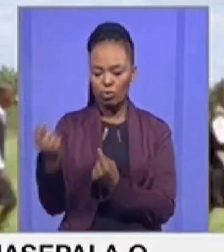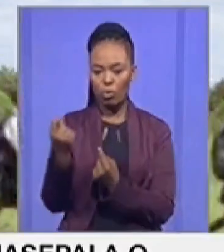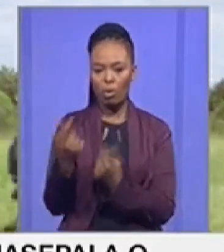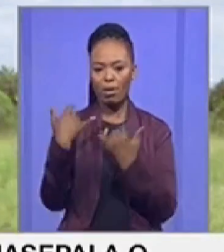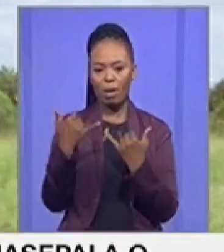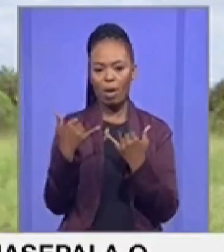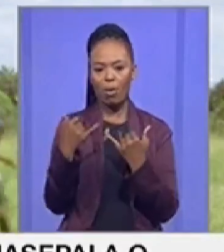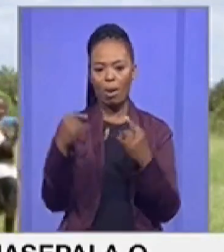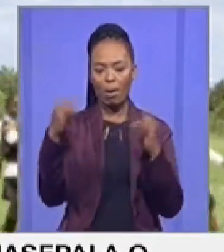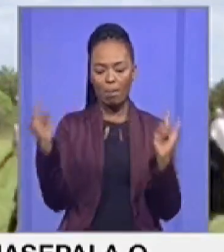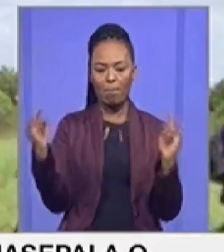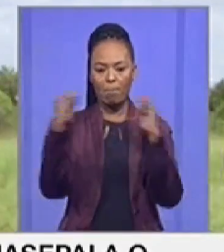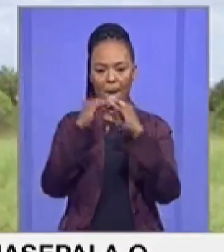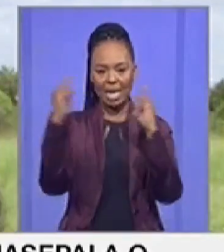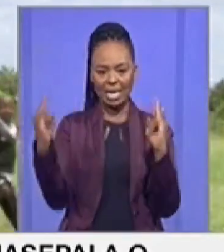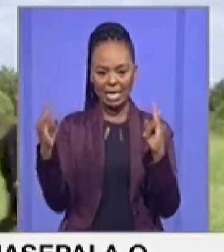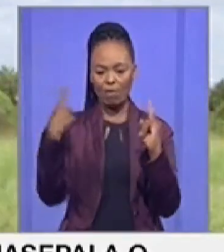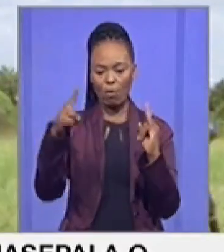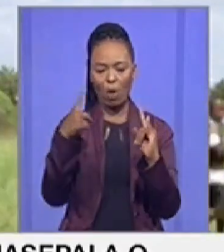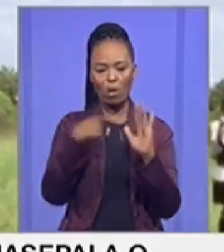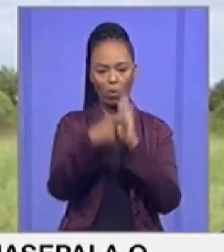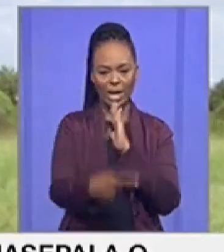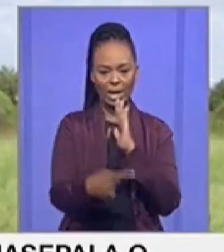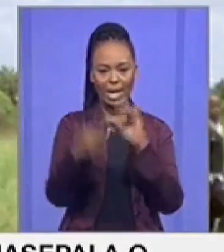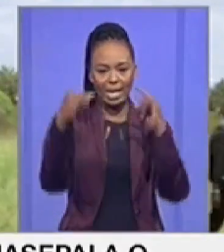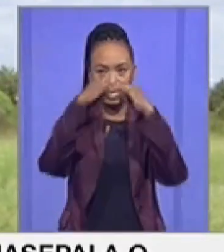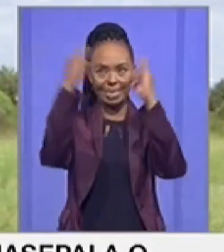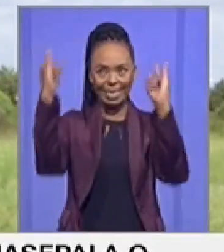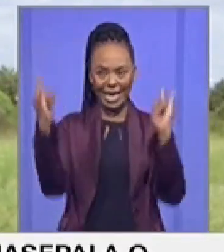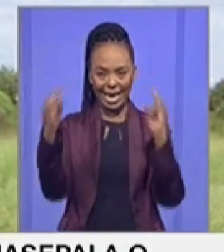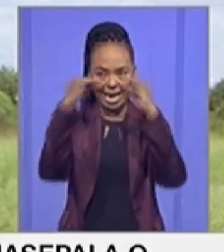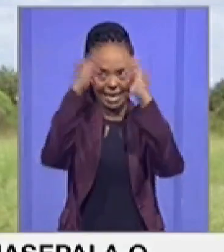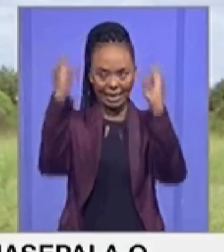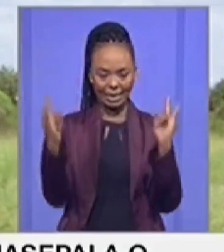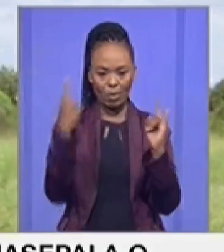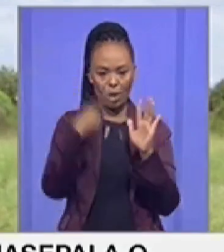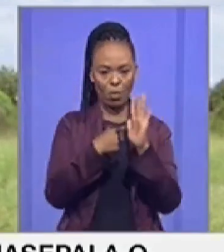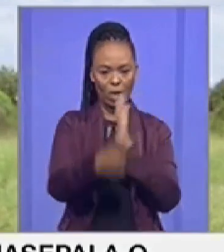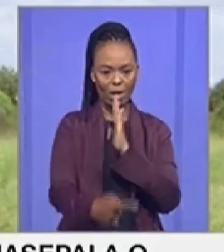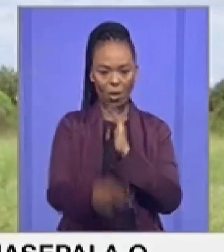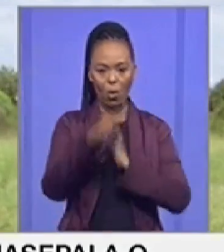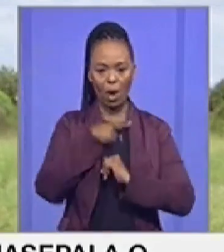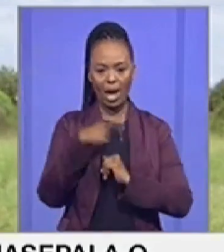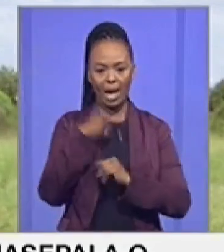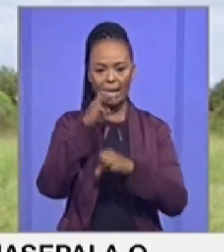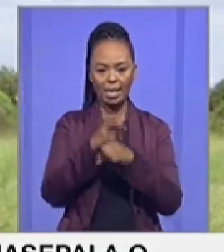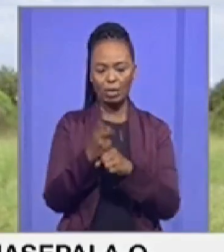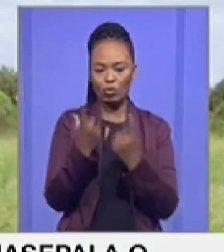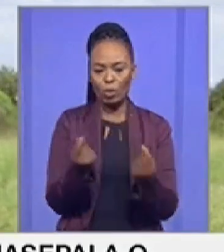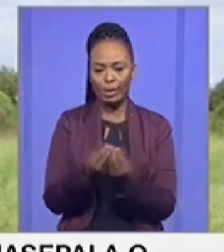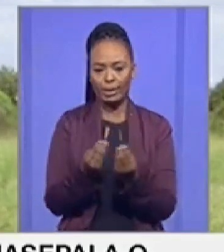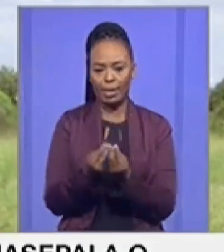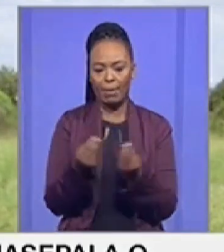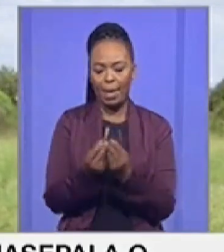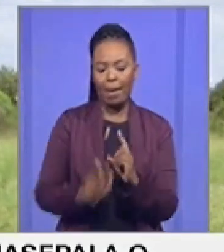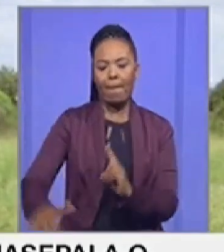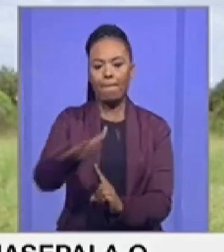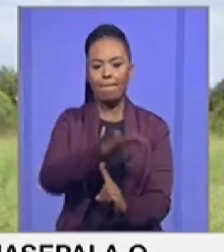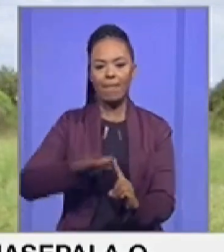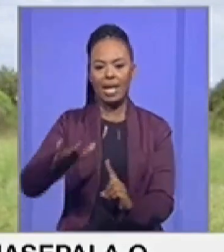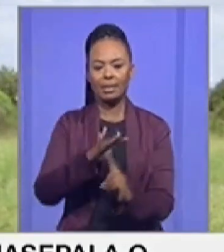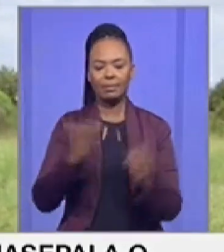marquee for a week because we had to set up a place where we